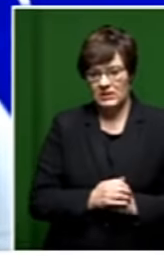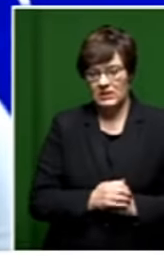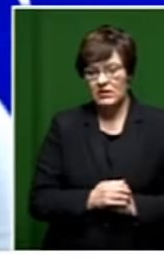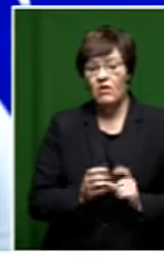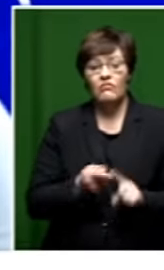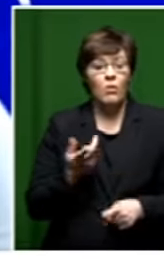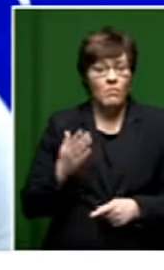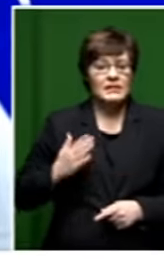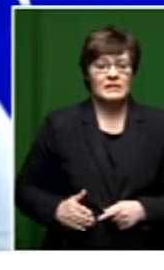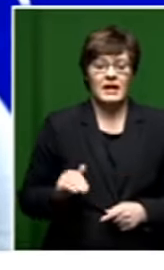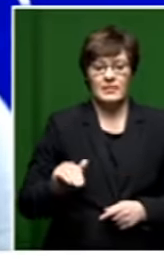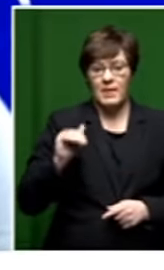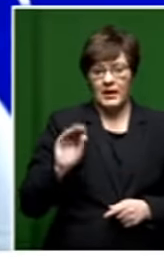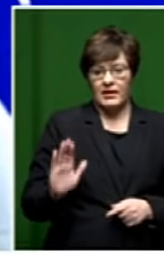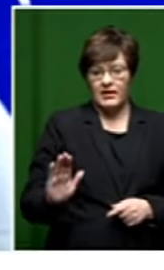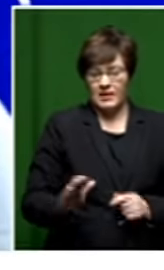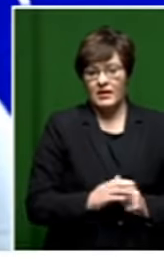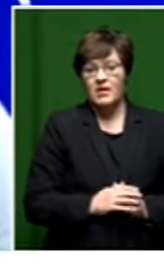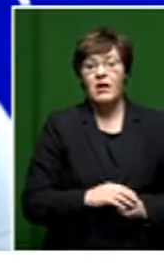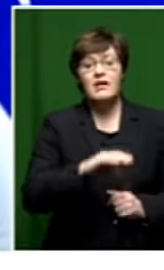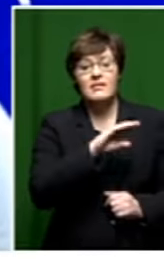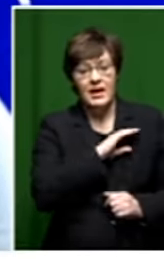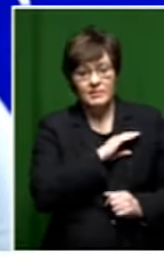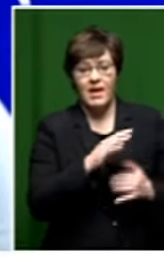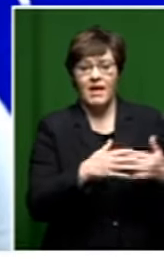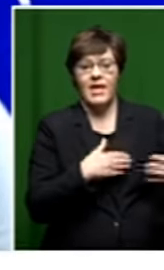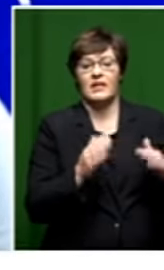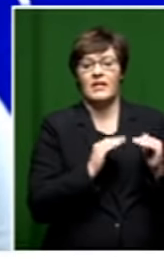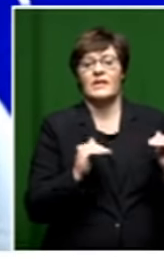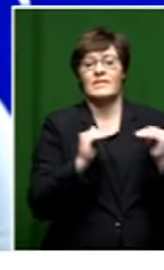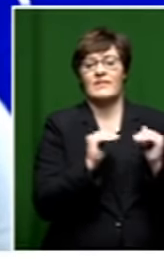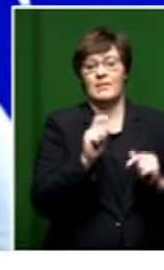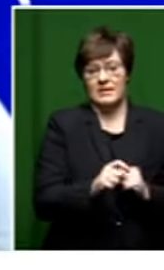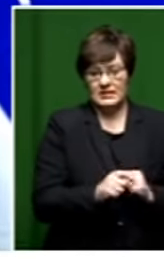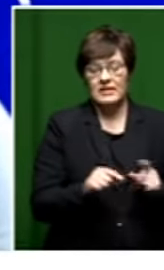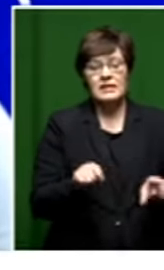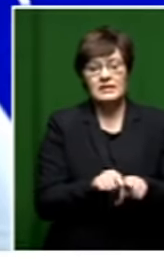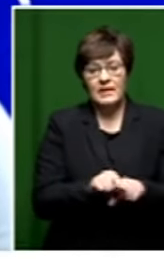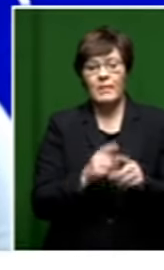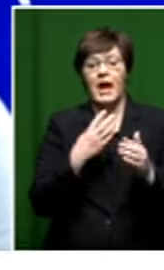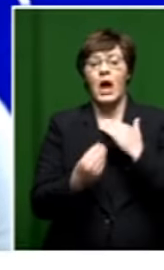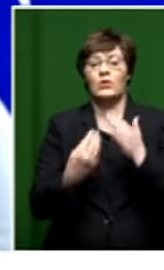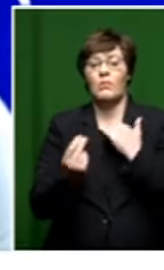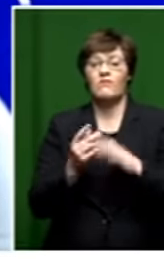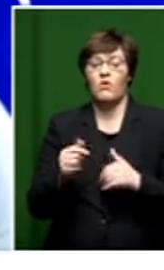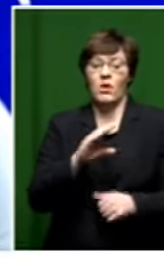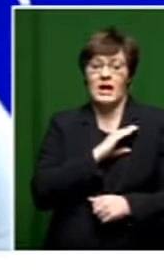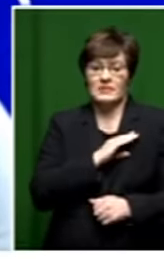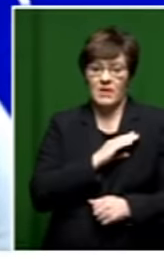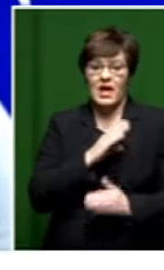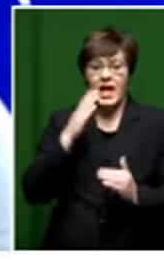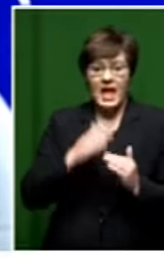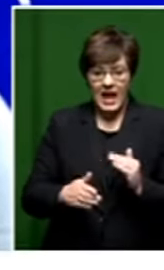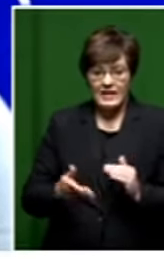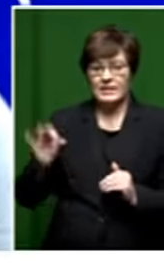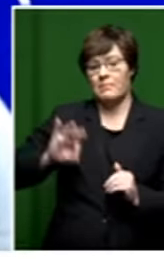the banking side to ensure that customers are treated fairly, as well as the good outcomes for the customers are yielded at the end of